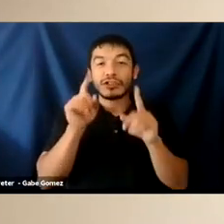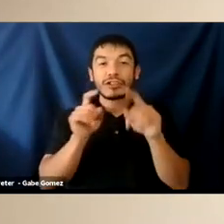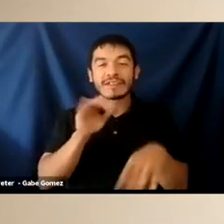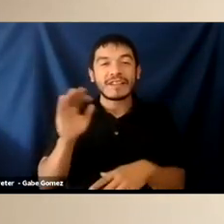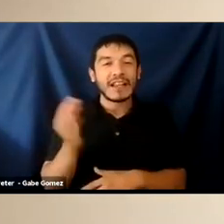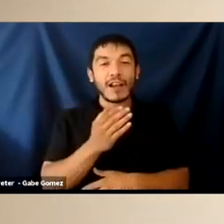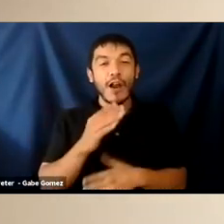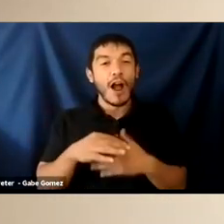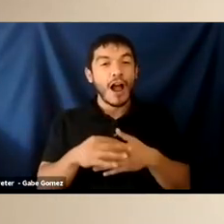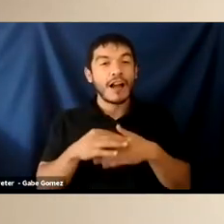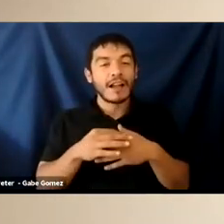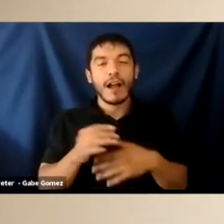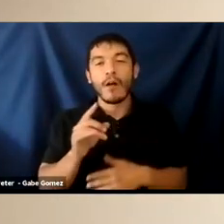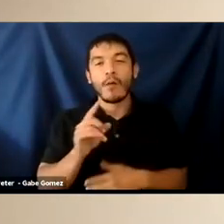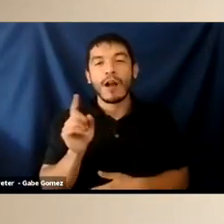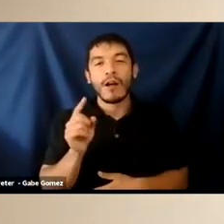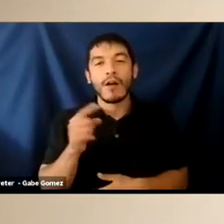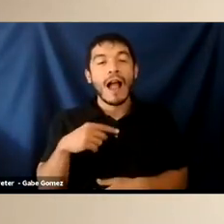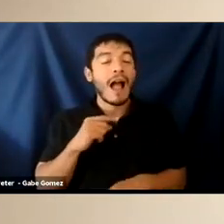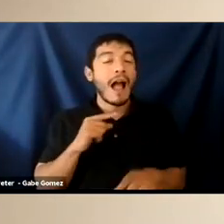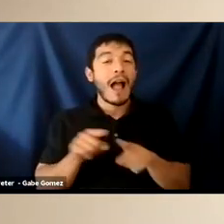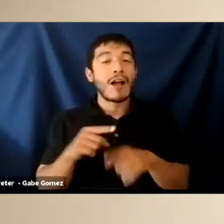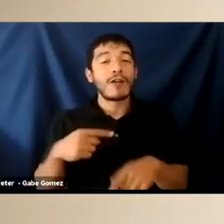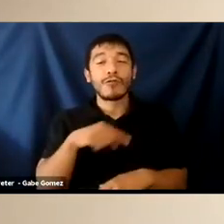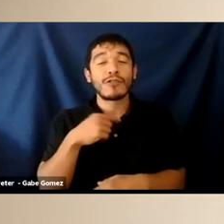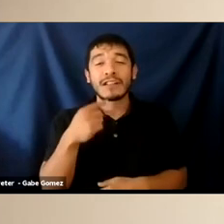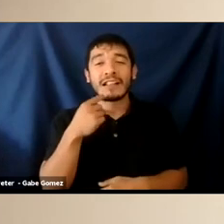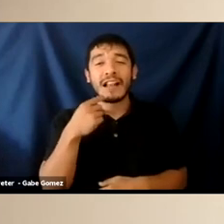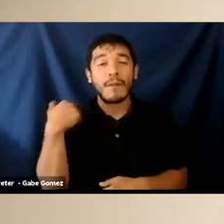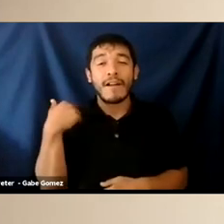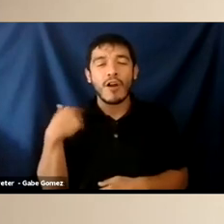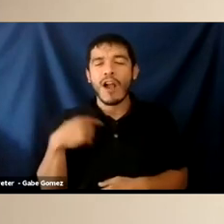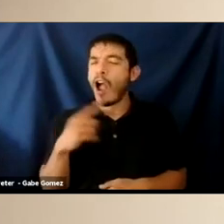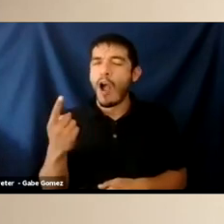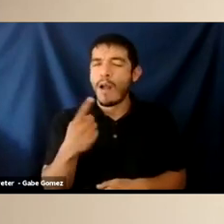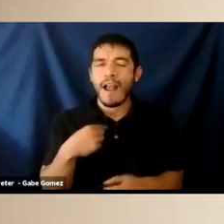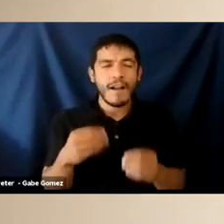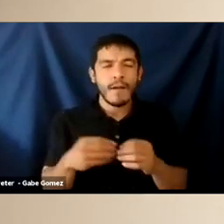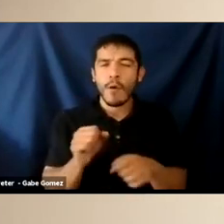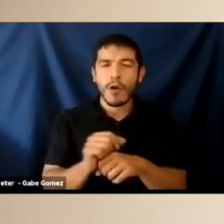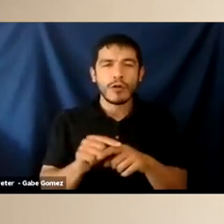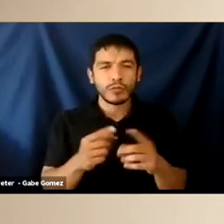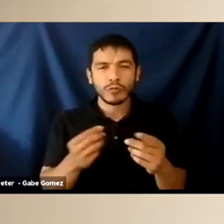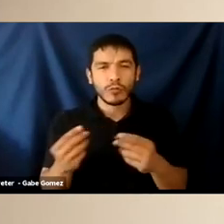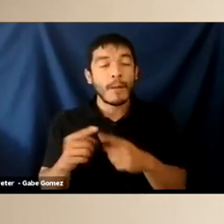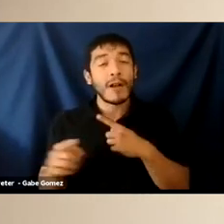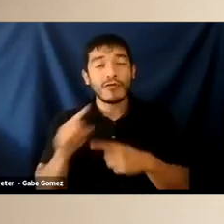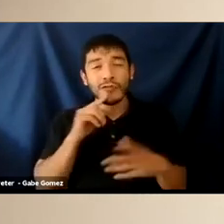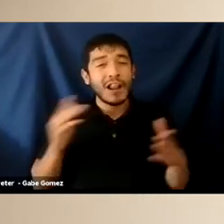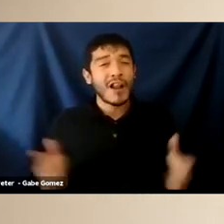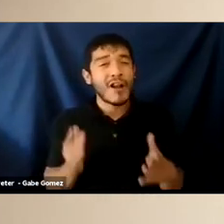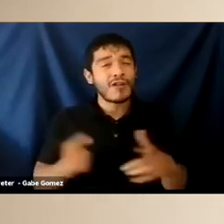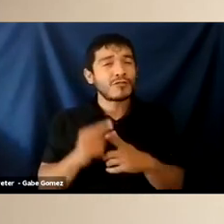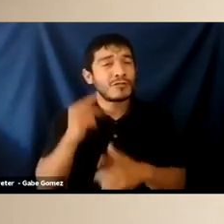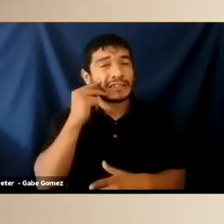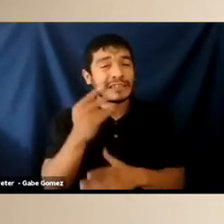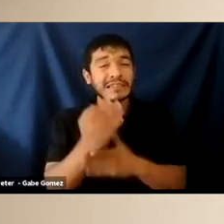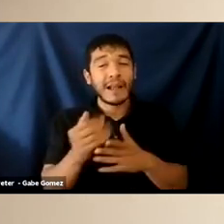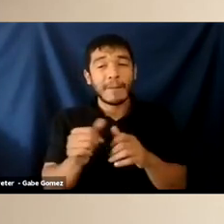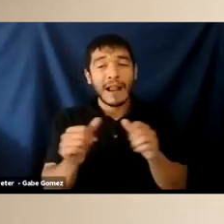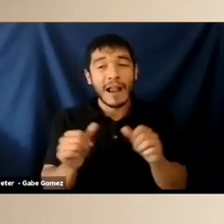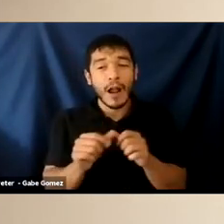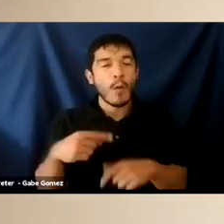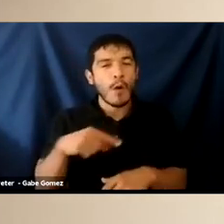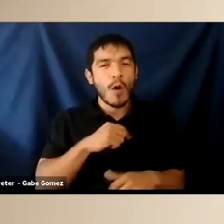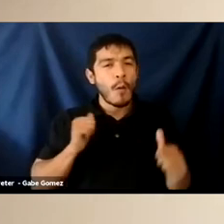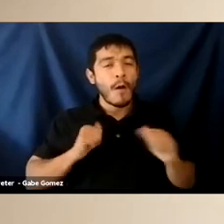content, where as we were saying earlier, there's always more work to do. It was encouraging to see that in some areas we're performing